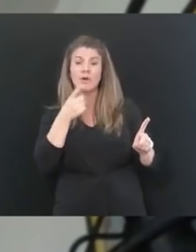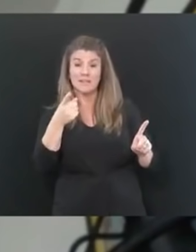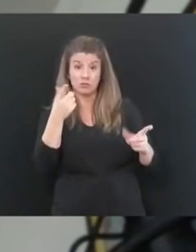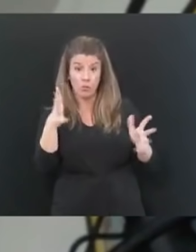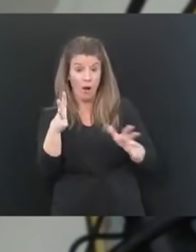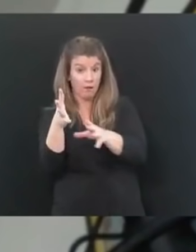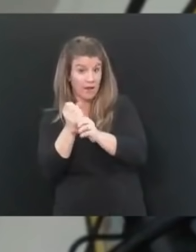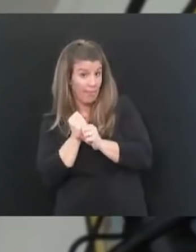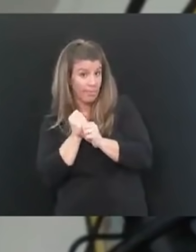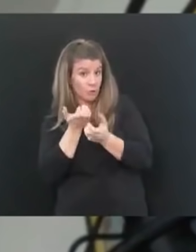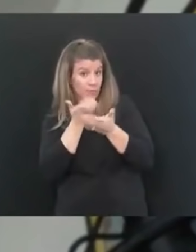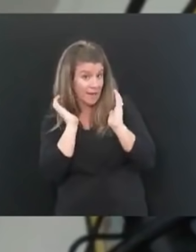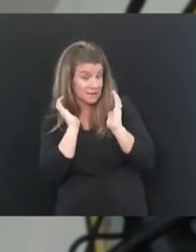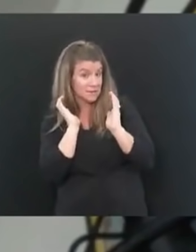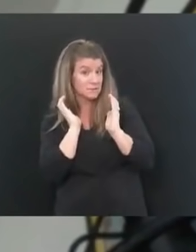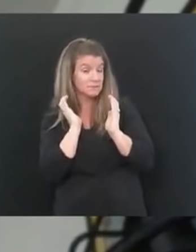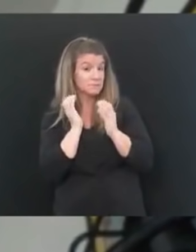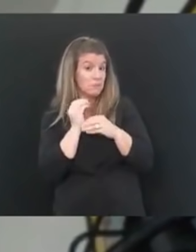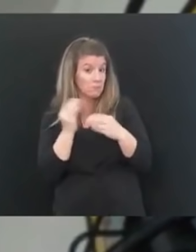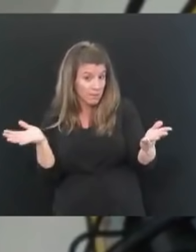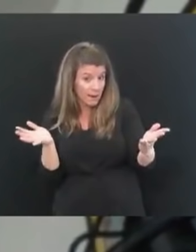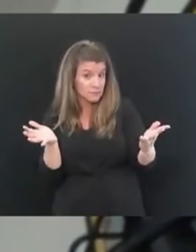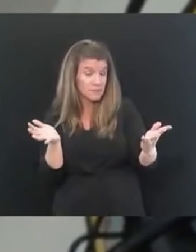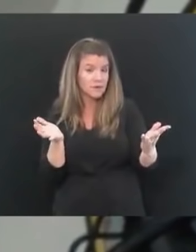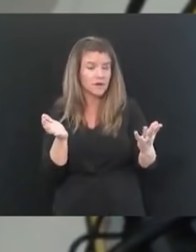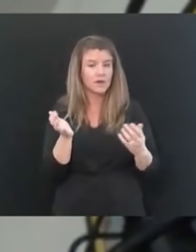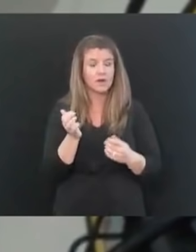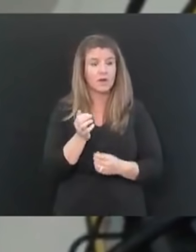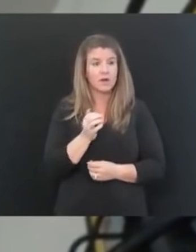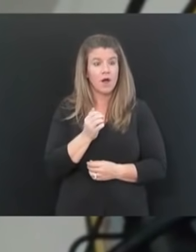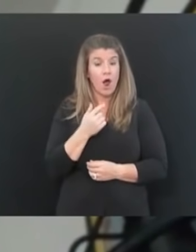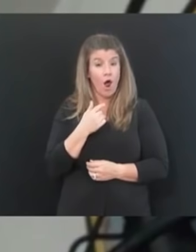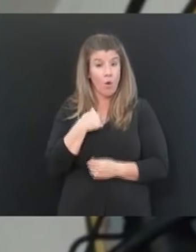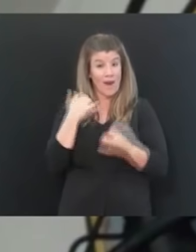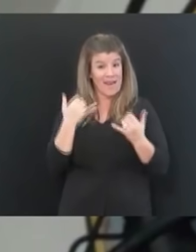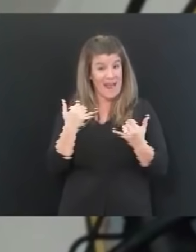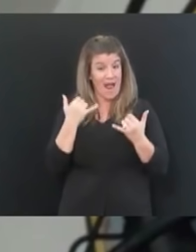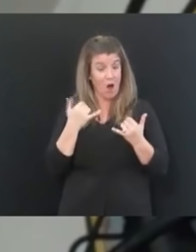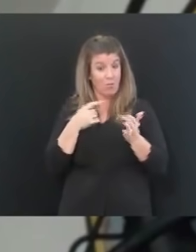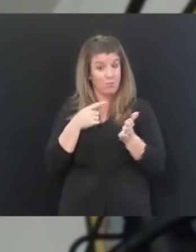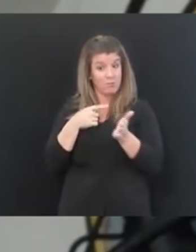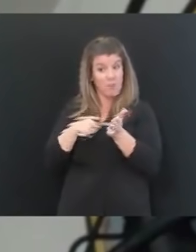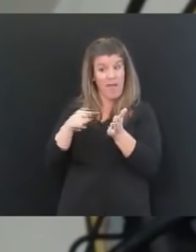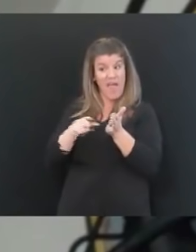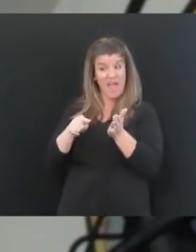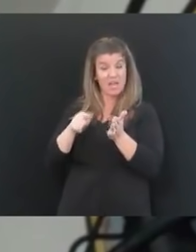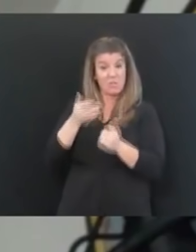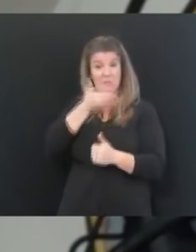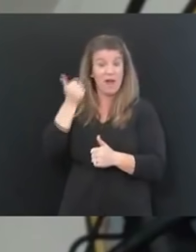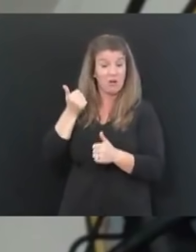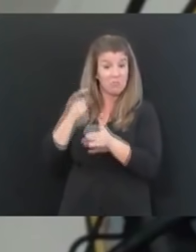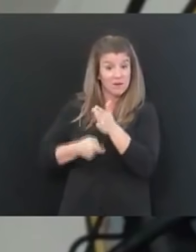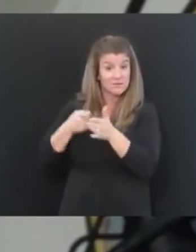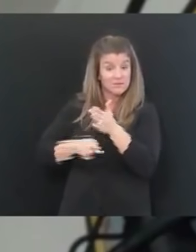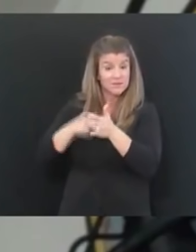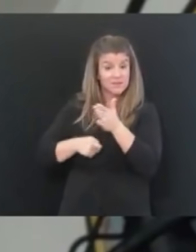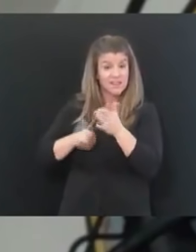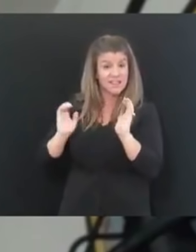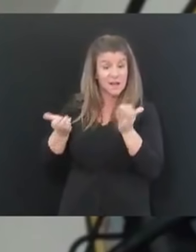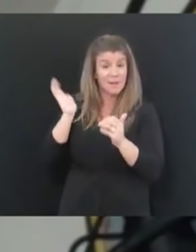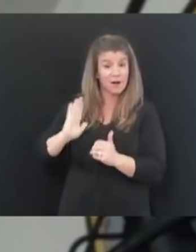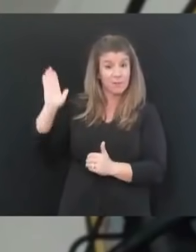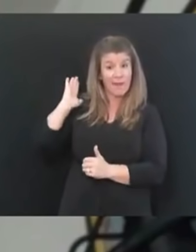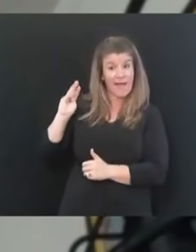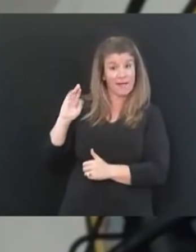place, and B, are we getting better prices as we price these things out now than when we were pricing them back at the end of